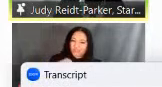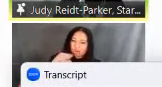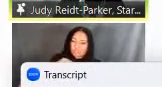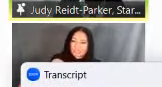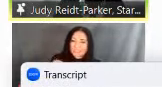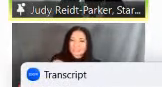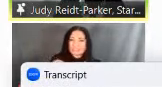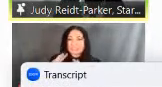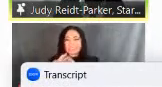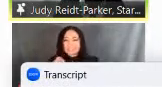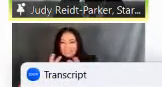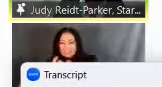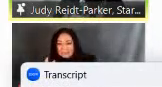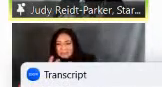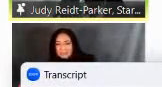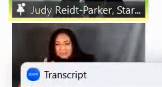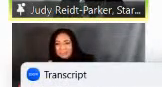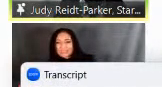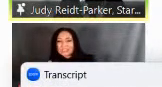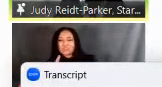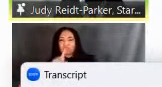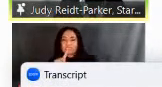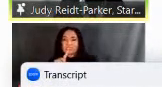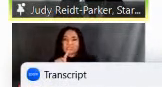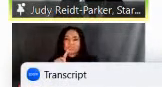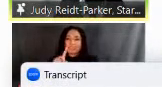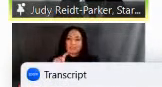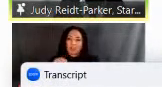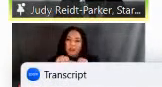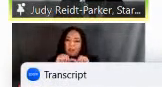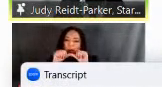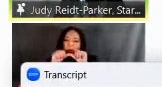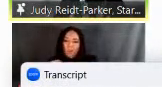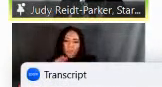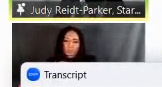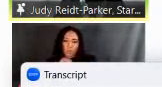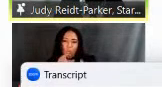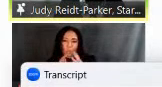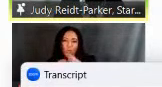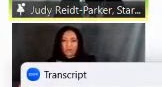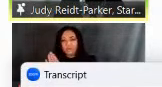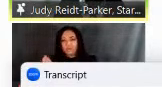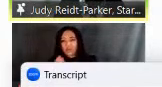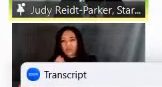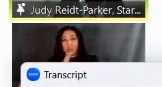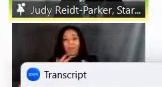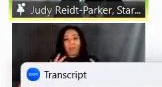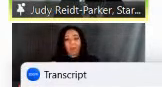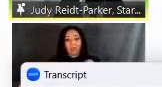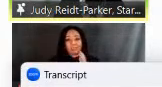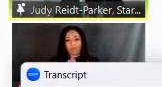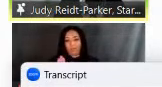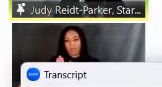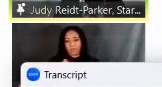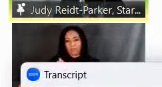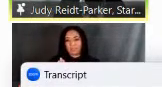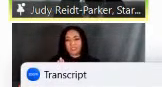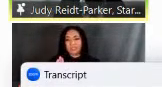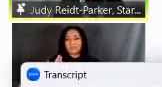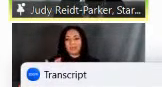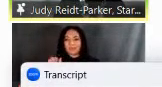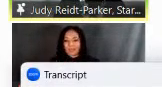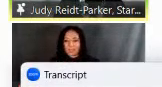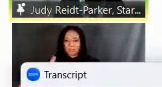assessment is like a documentary film, an ongoing story of a child's health and development that is then used to inform individualized